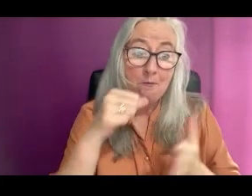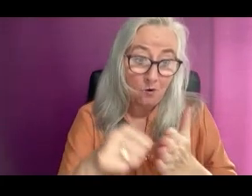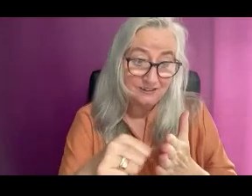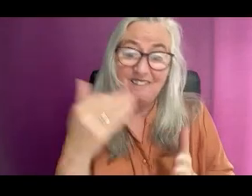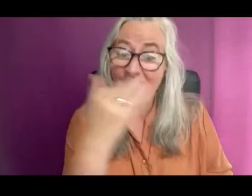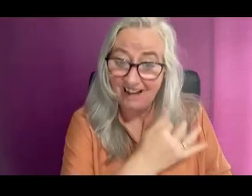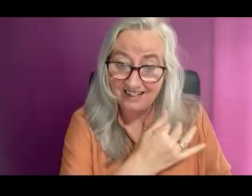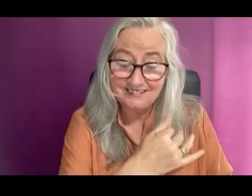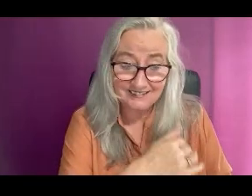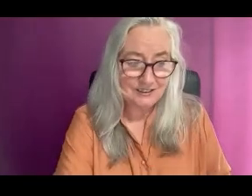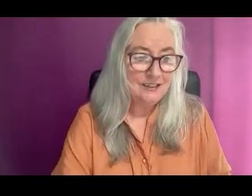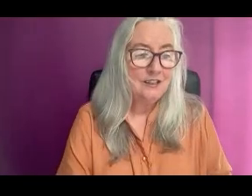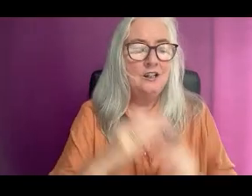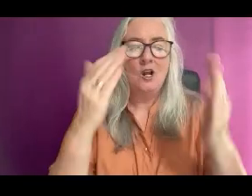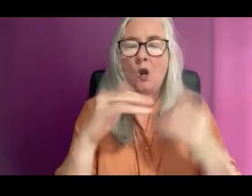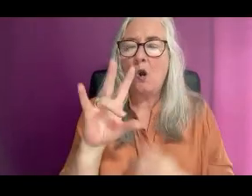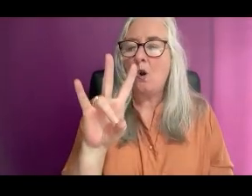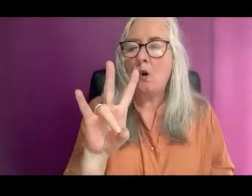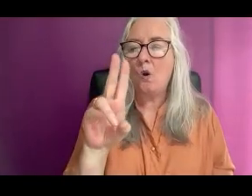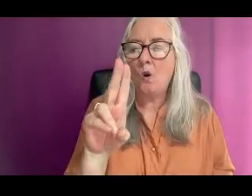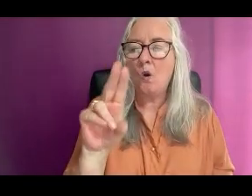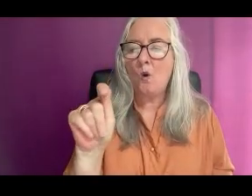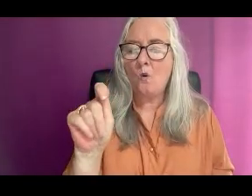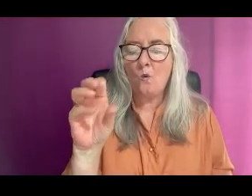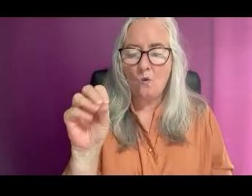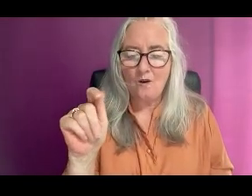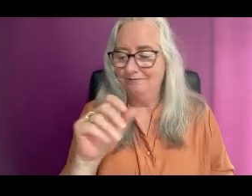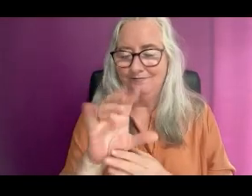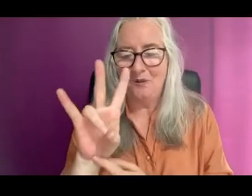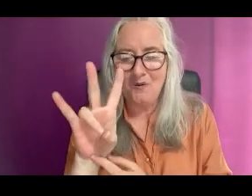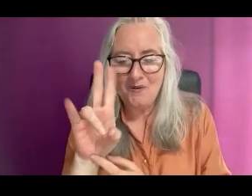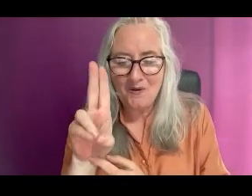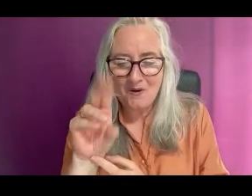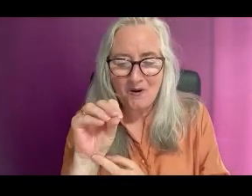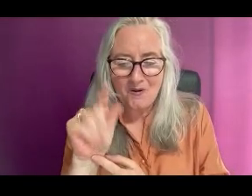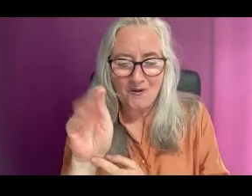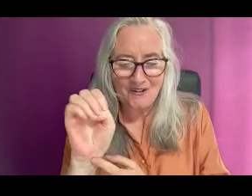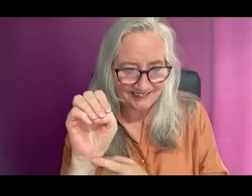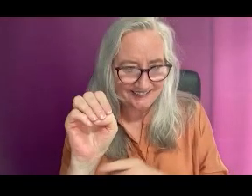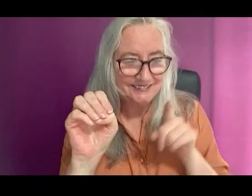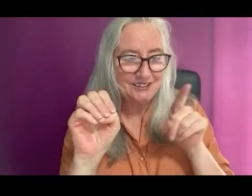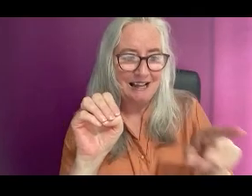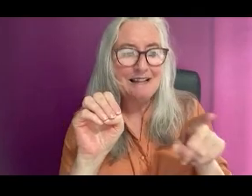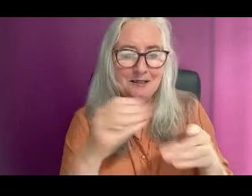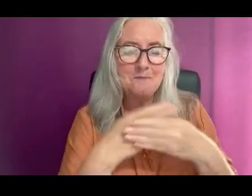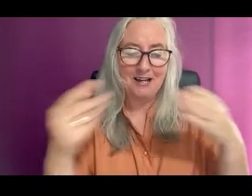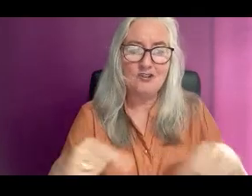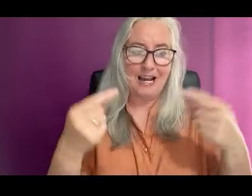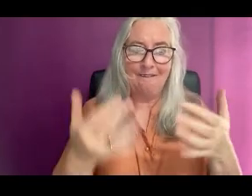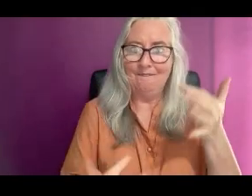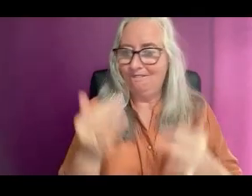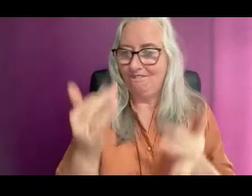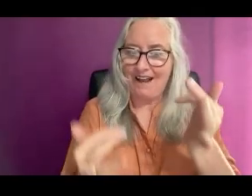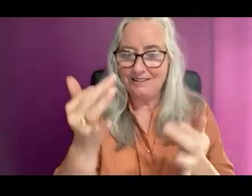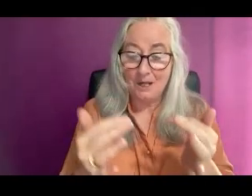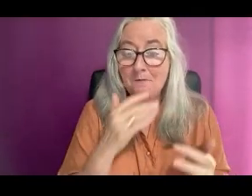In terms of quotes, that's probably the most one of the bigger challenges for people is finding the quotes, because applicants